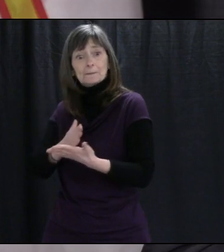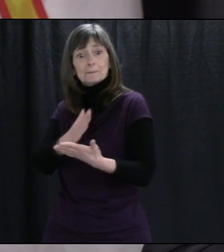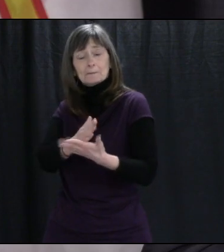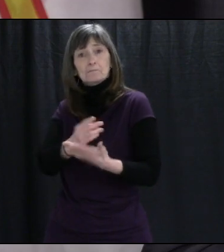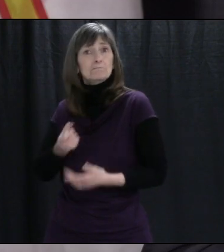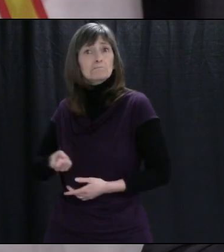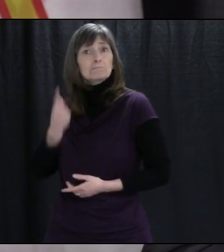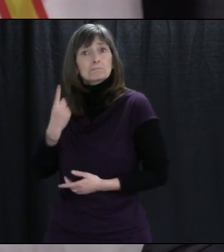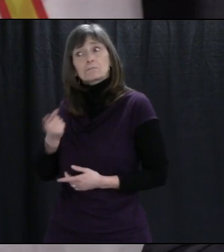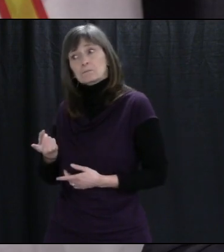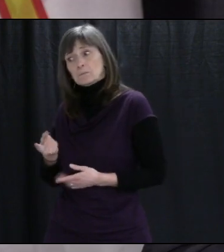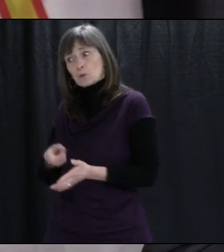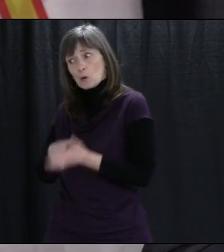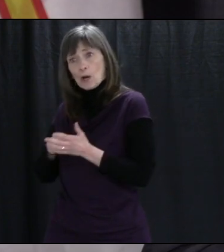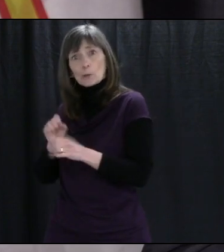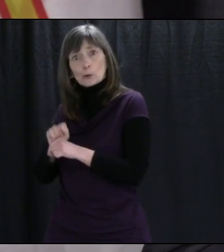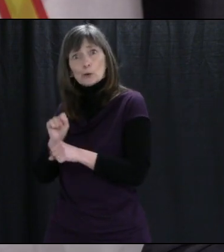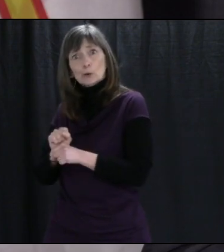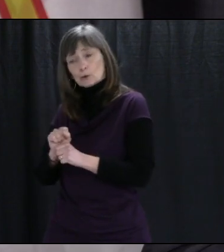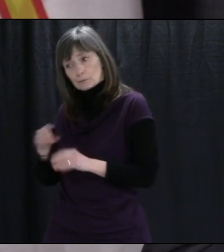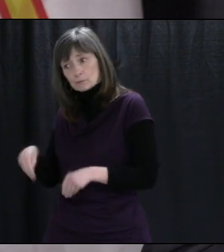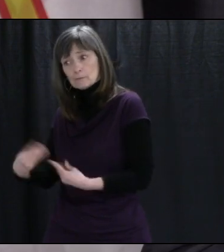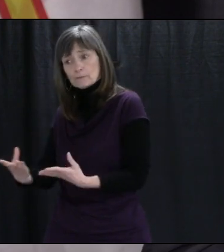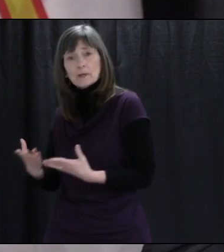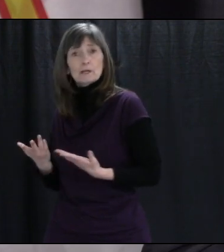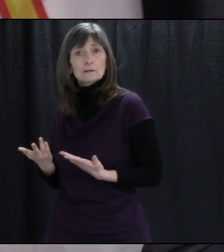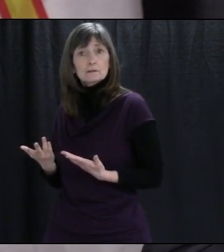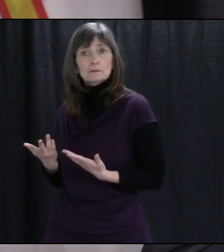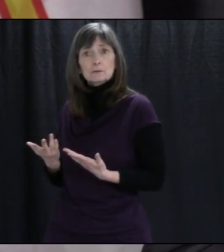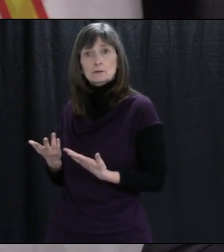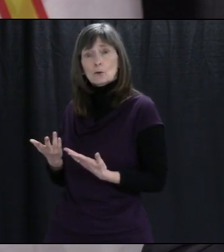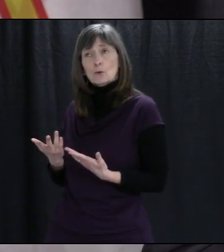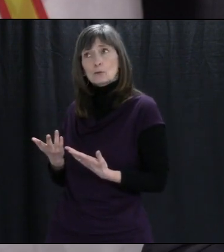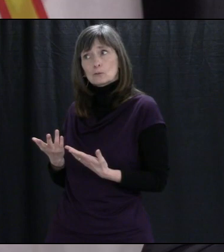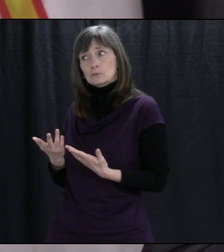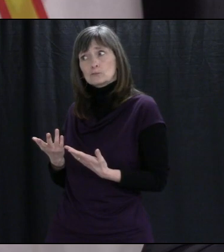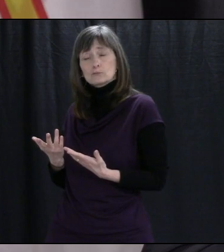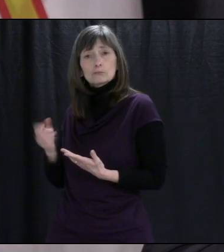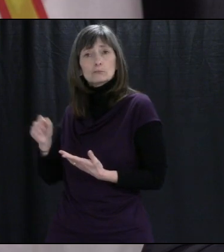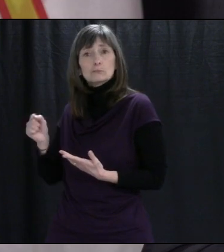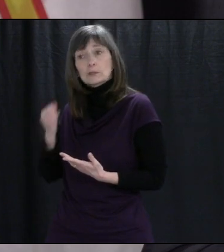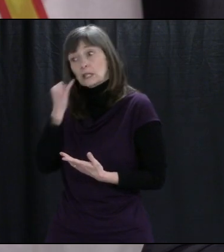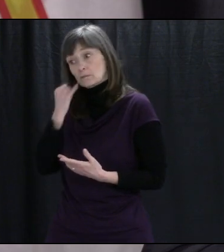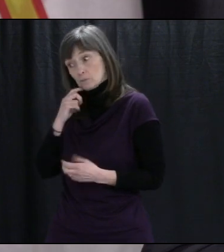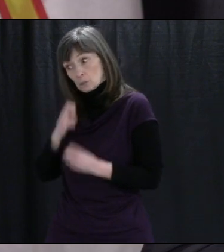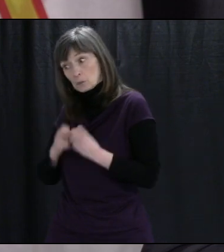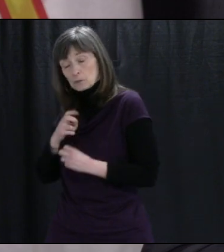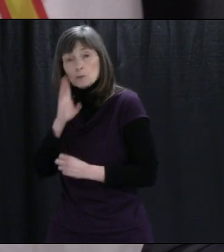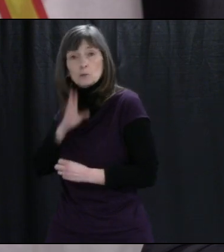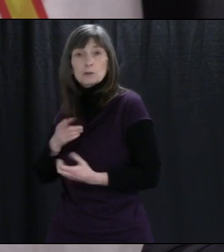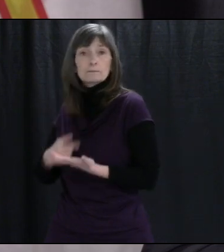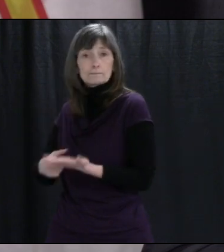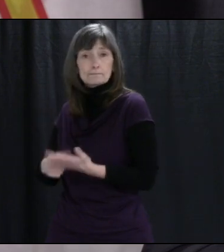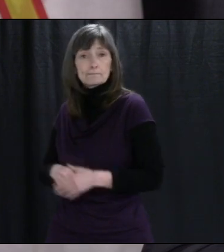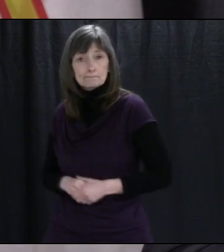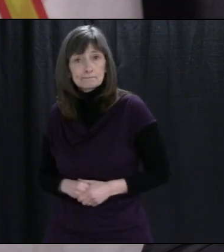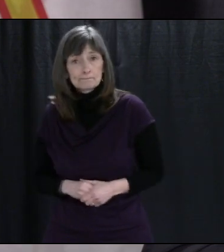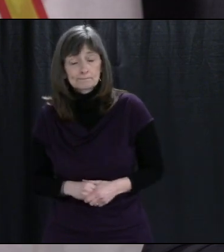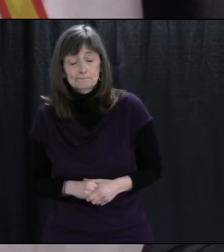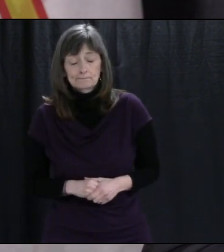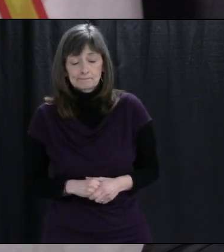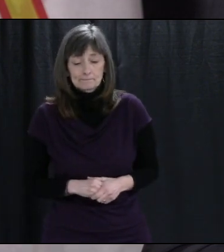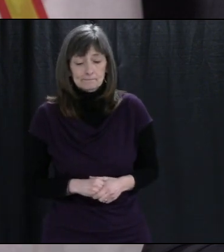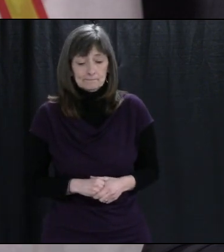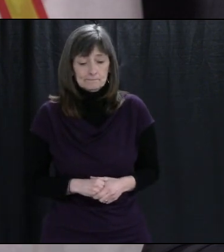people that provide essential services so that they can maintain and have access to the types of services that you just mentioned.